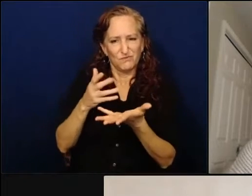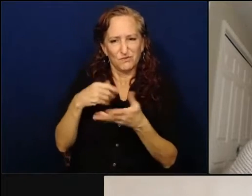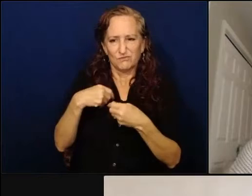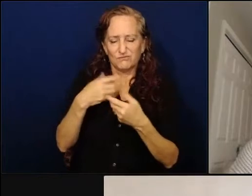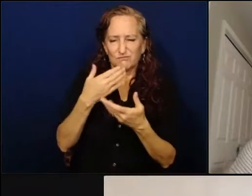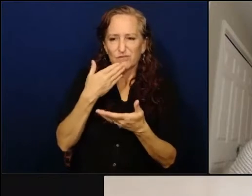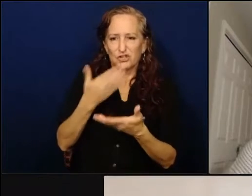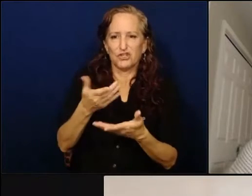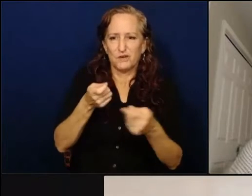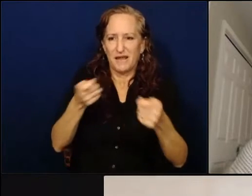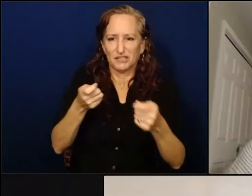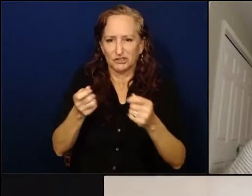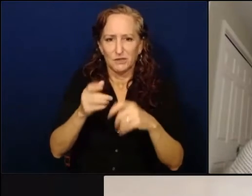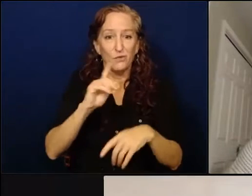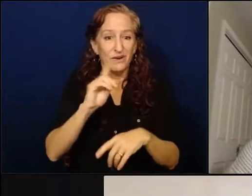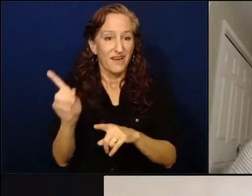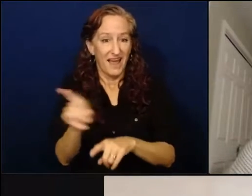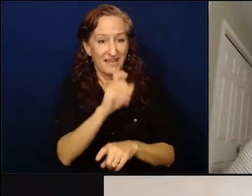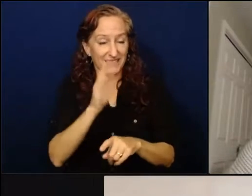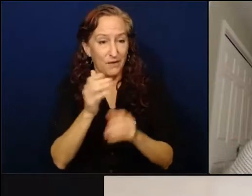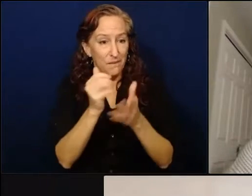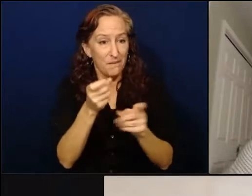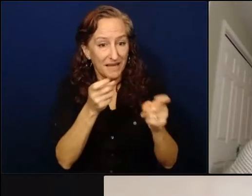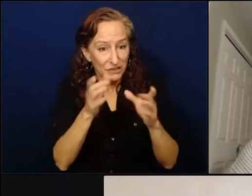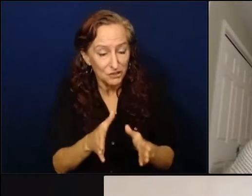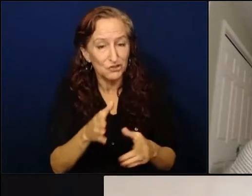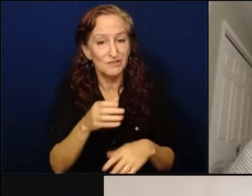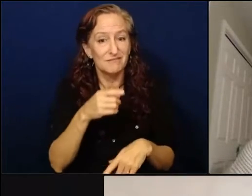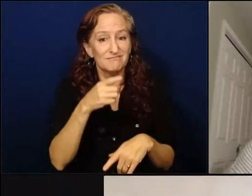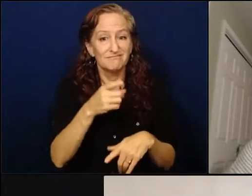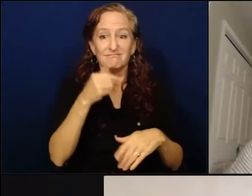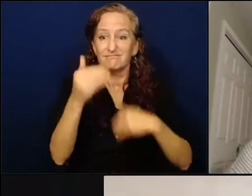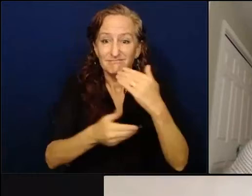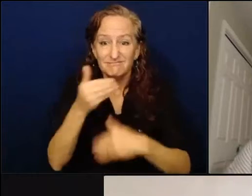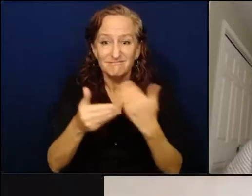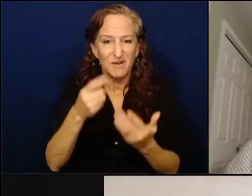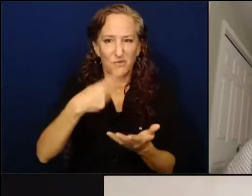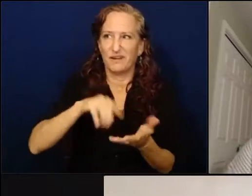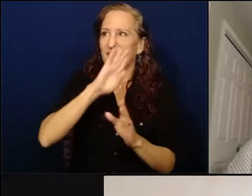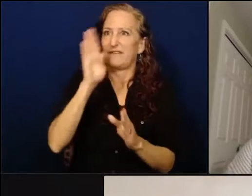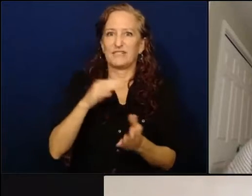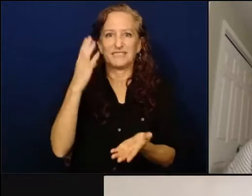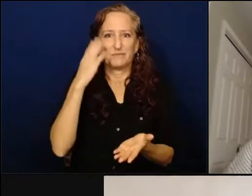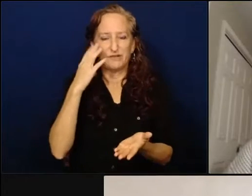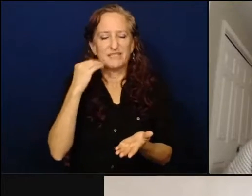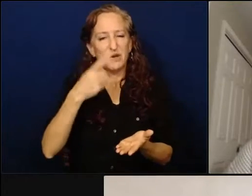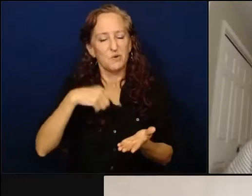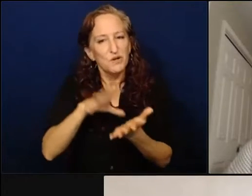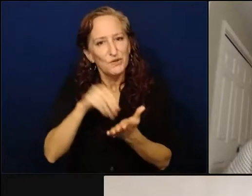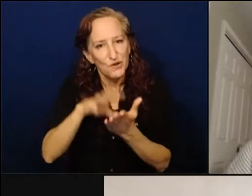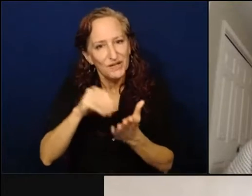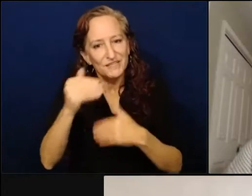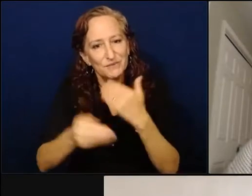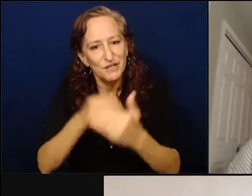managers and a lot of challenges that quite frankly few of us have faced as managers in a company. I love those